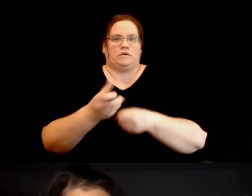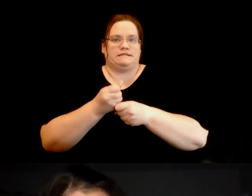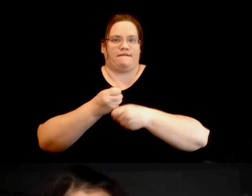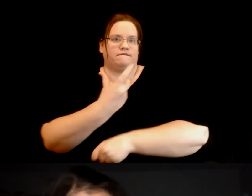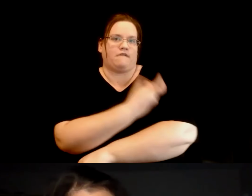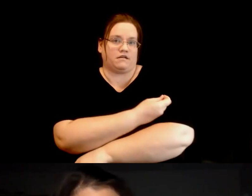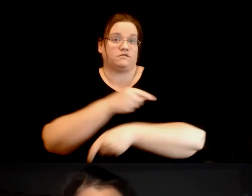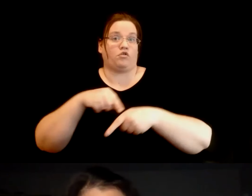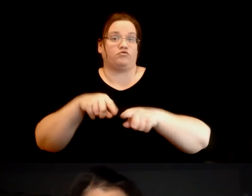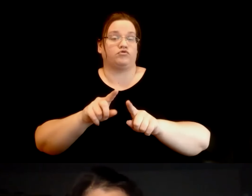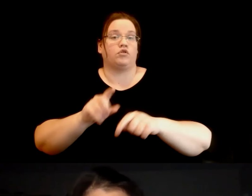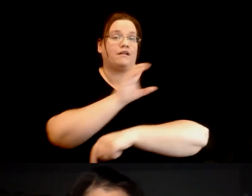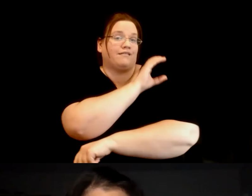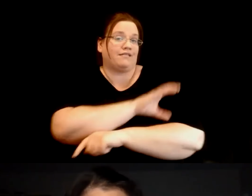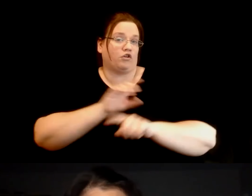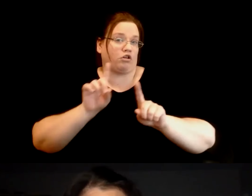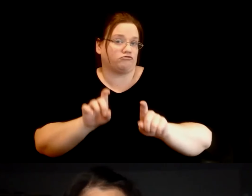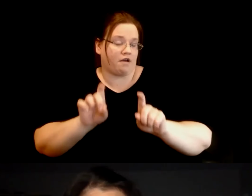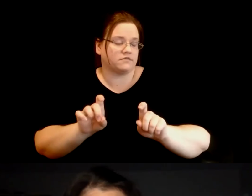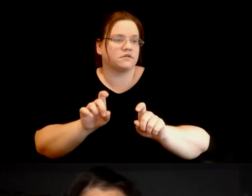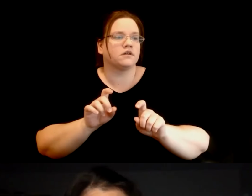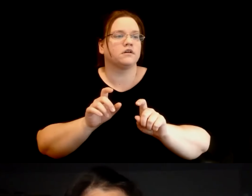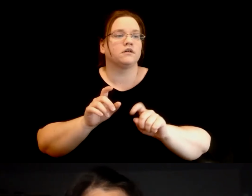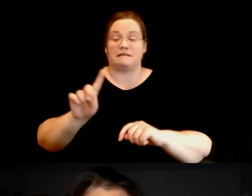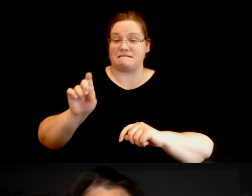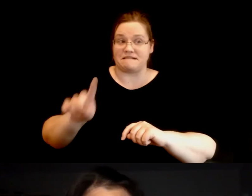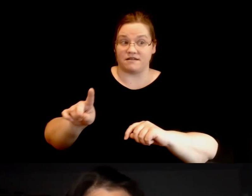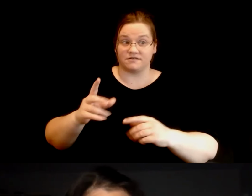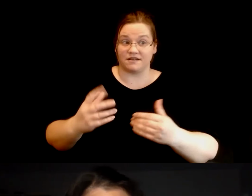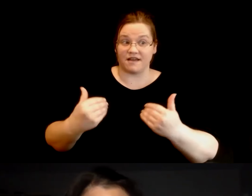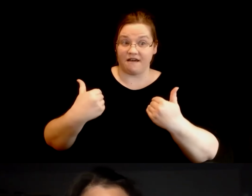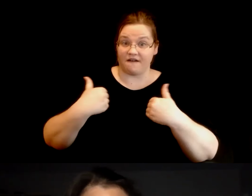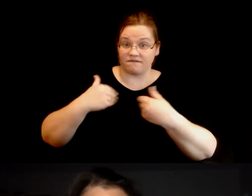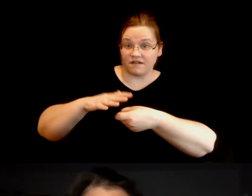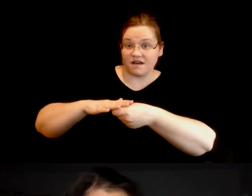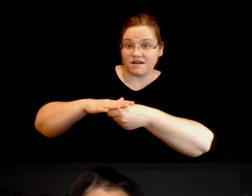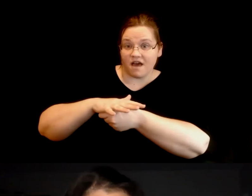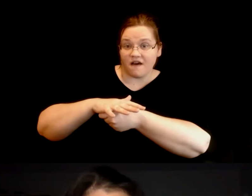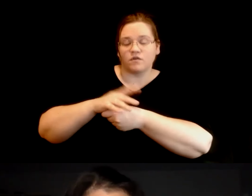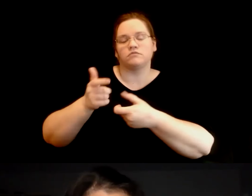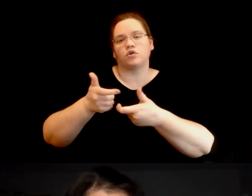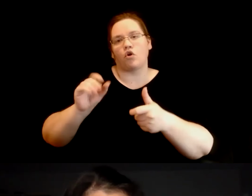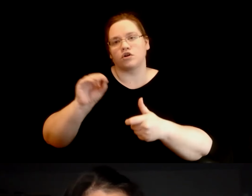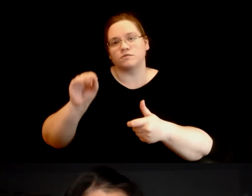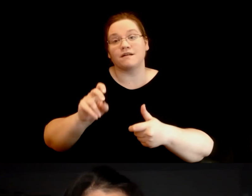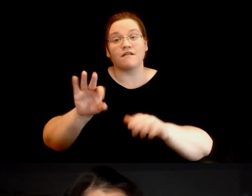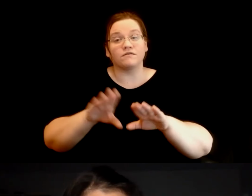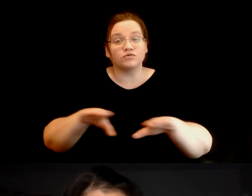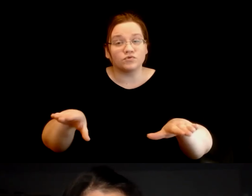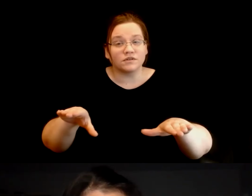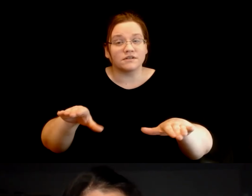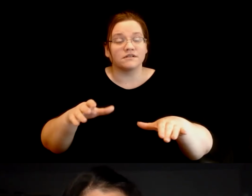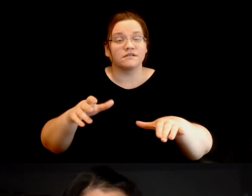trials, but someone asks, did the clinical trials have a large amount of children that received